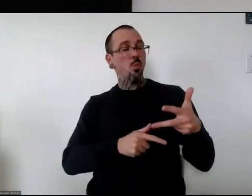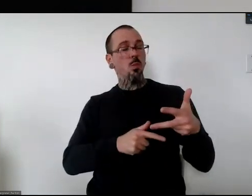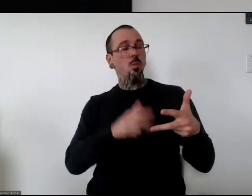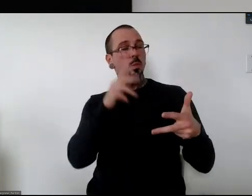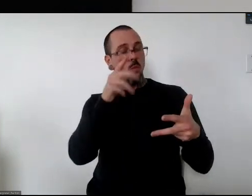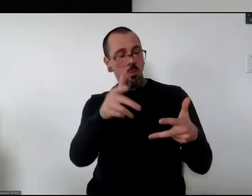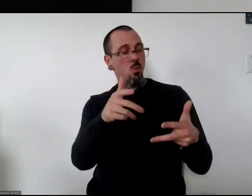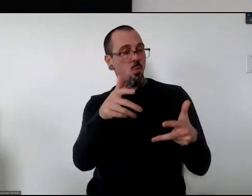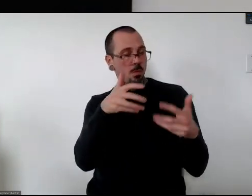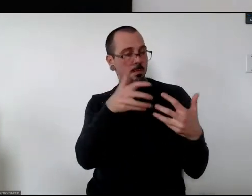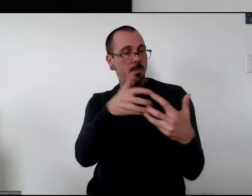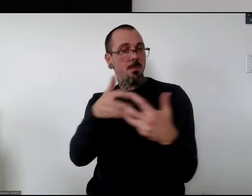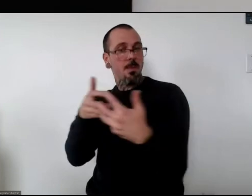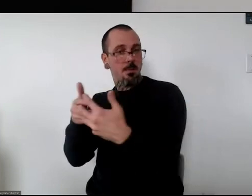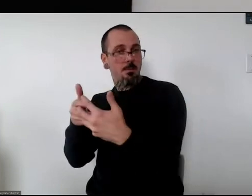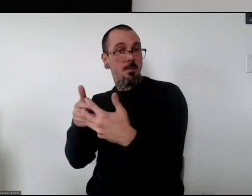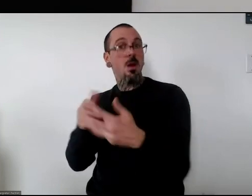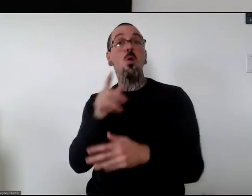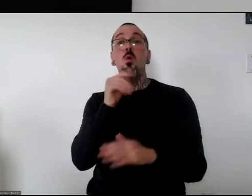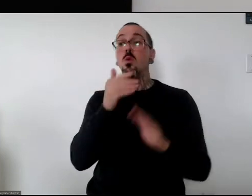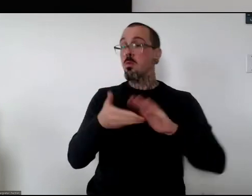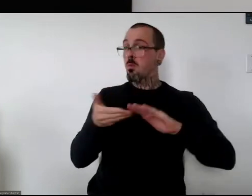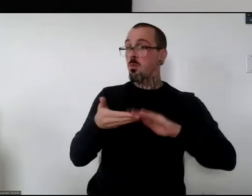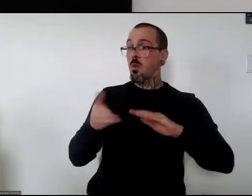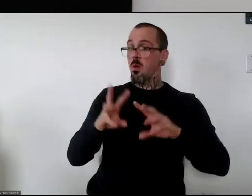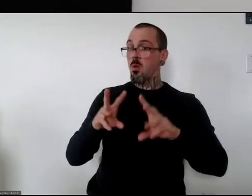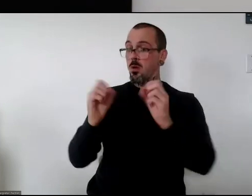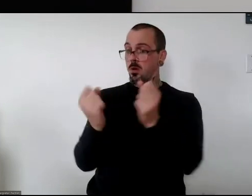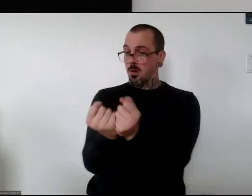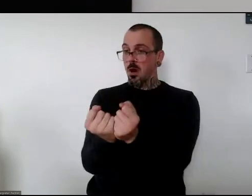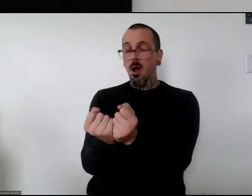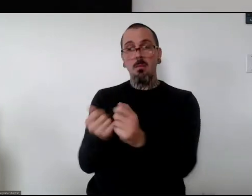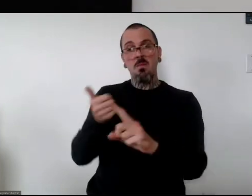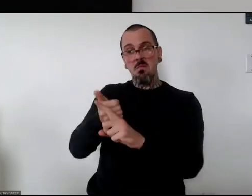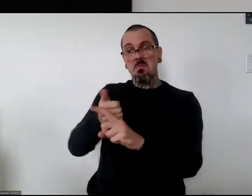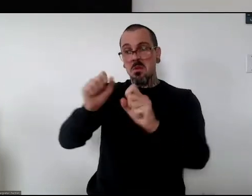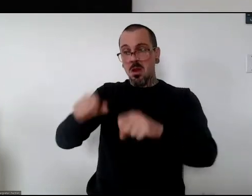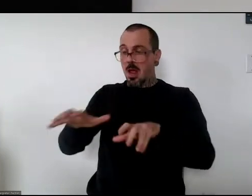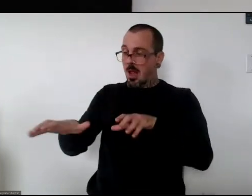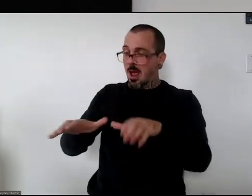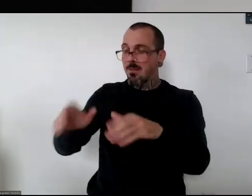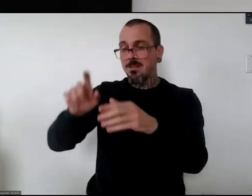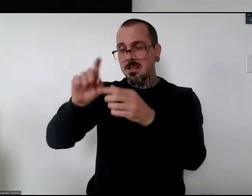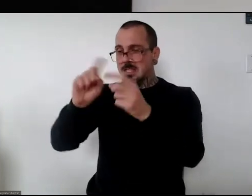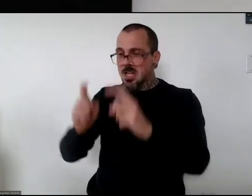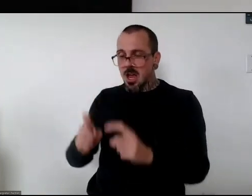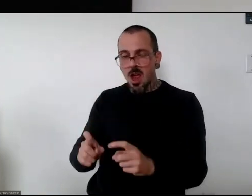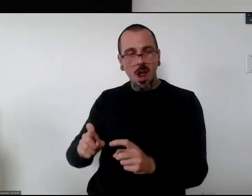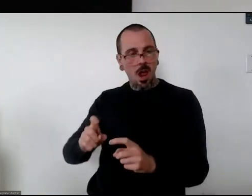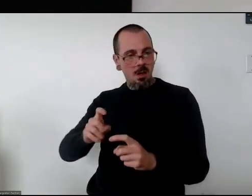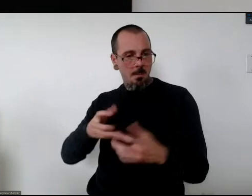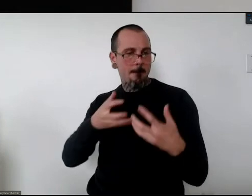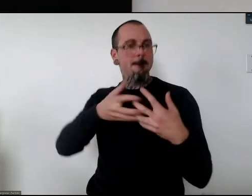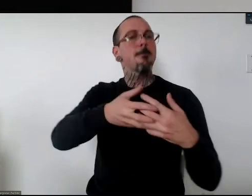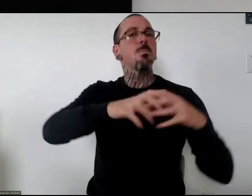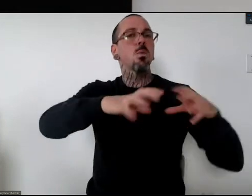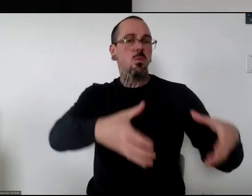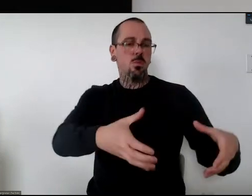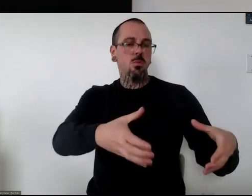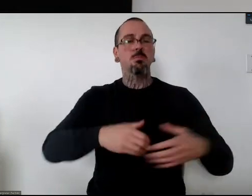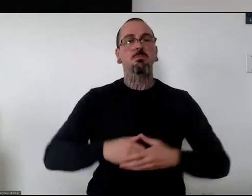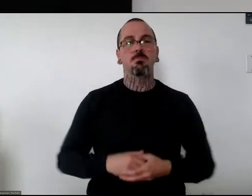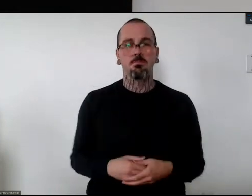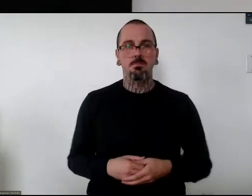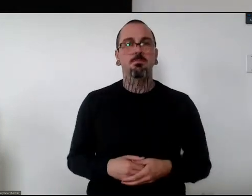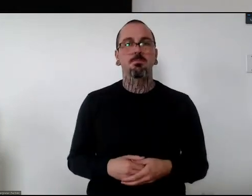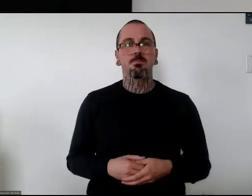mix and match activities, building a program that can be tailored to their audience's particular needs. In our research, we